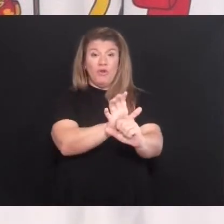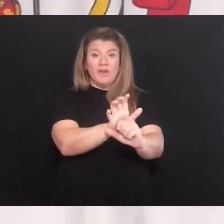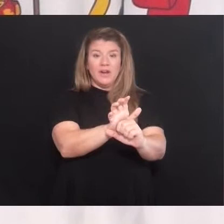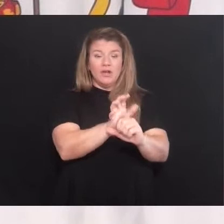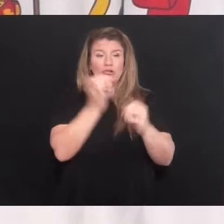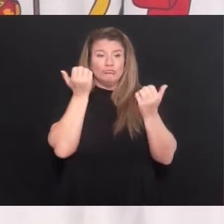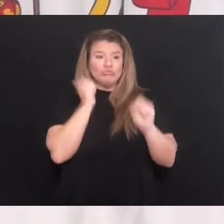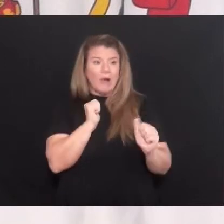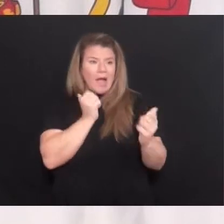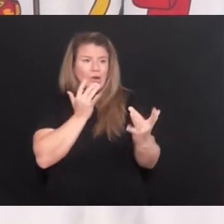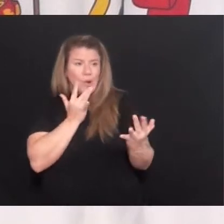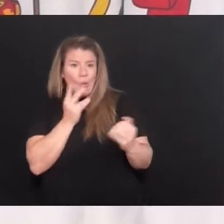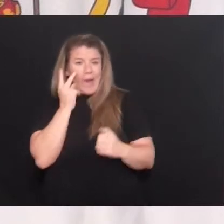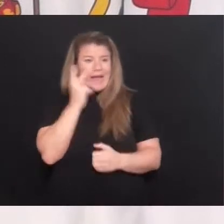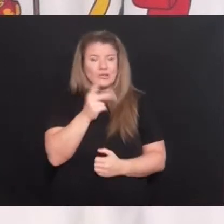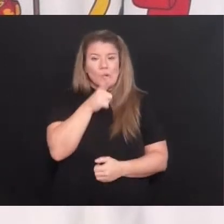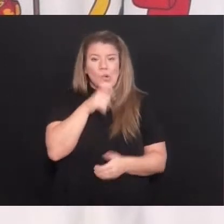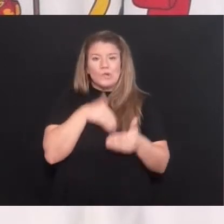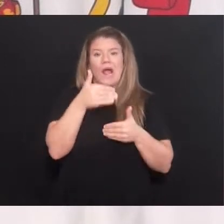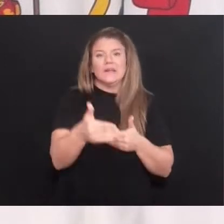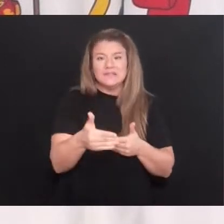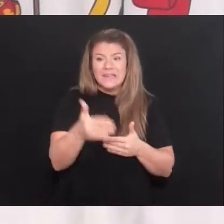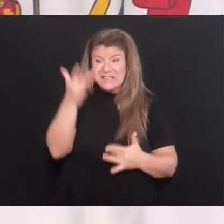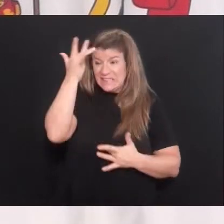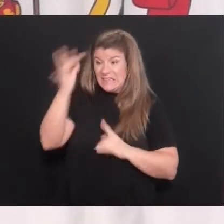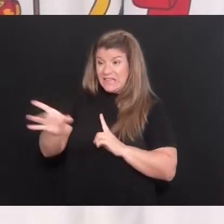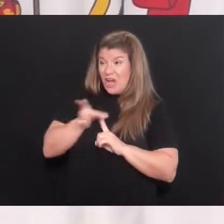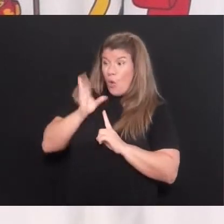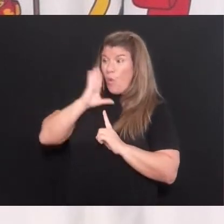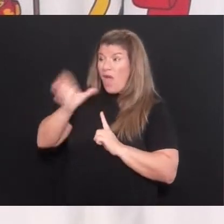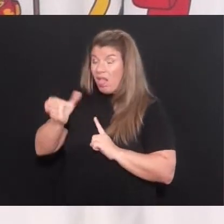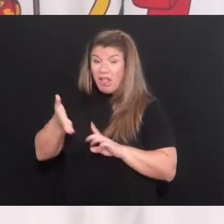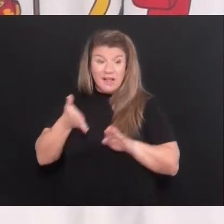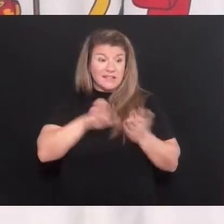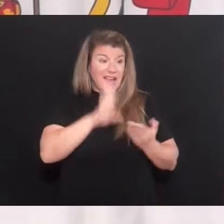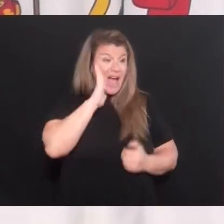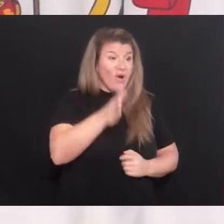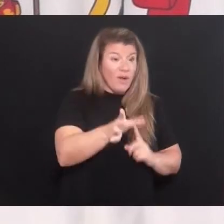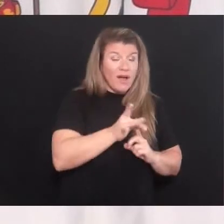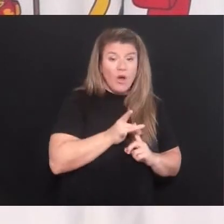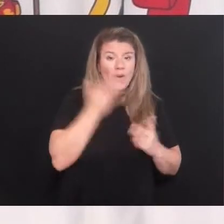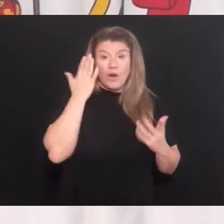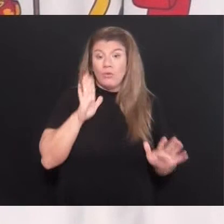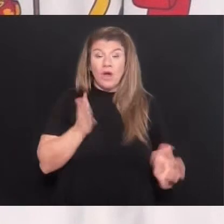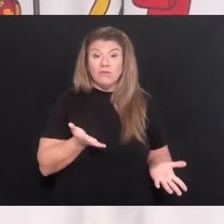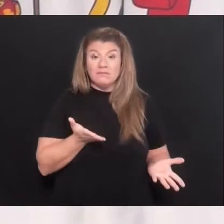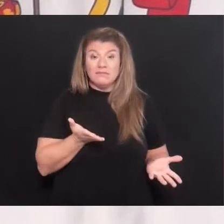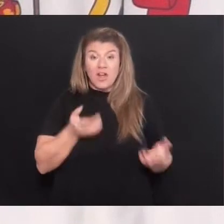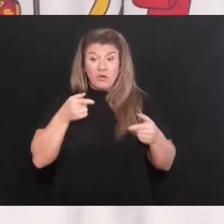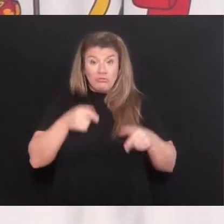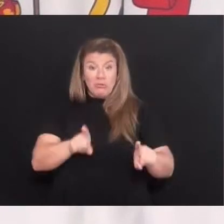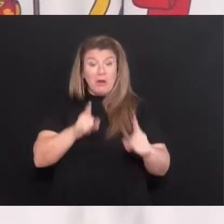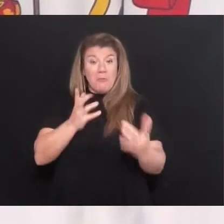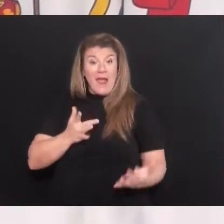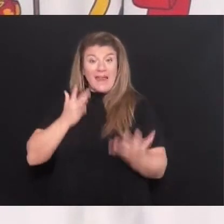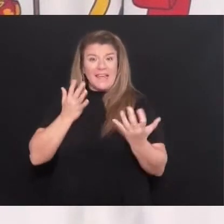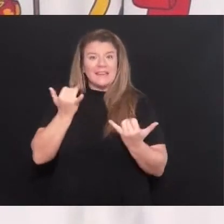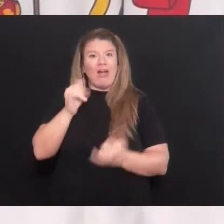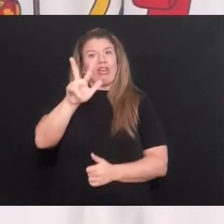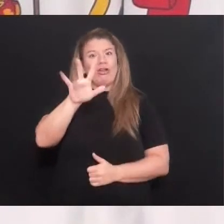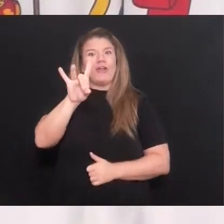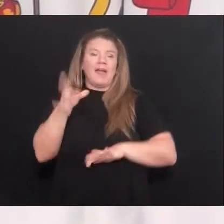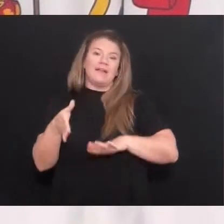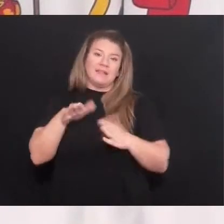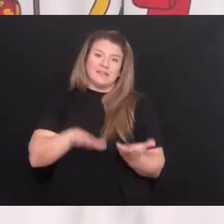next, who's going to die next. 38 great West Virginians we've lost. So join me